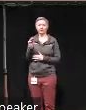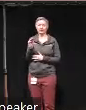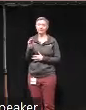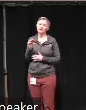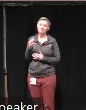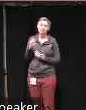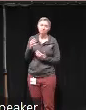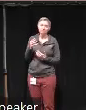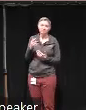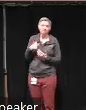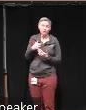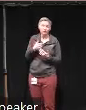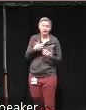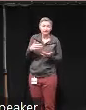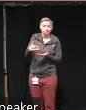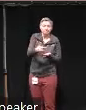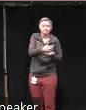newer